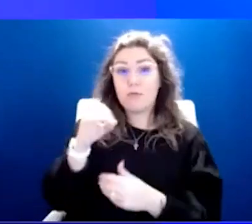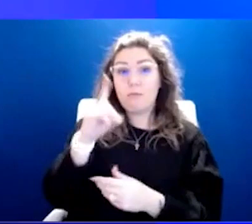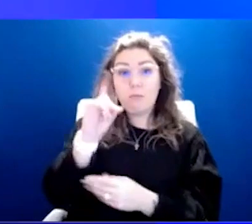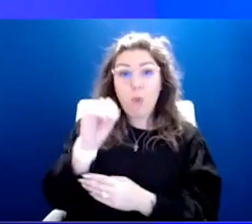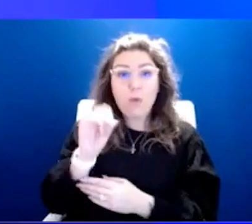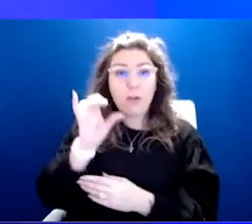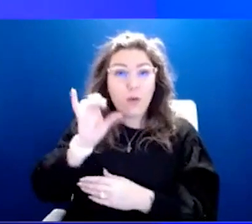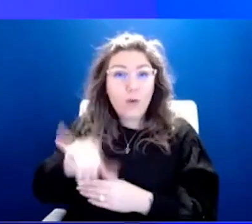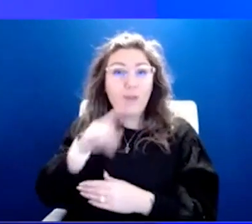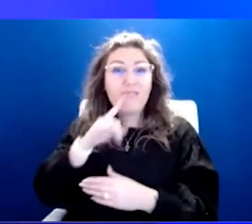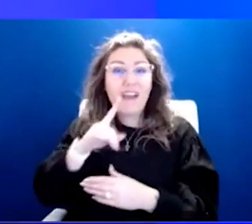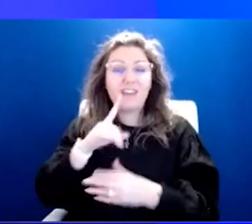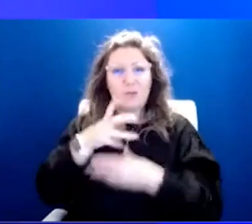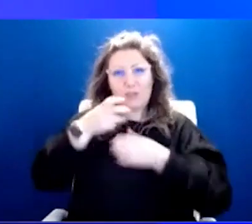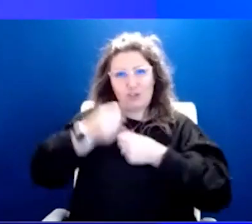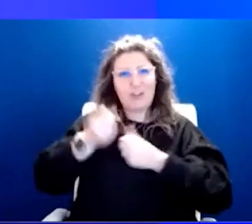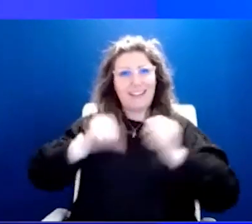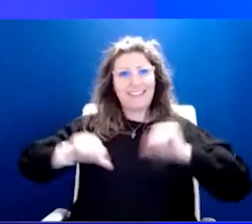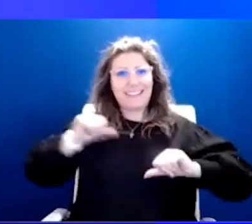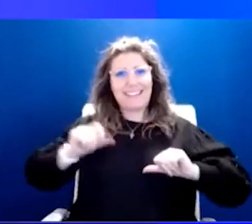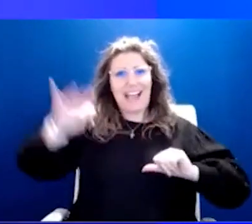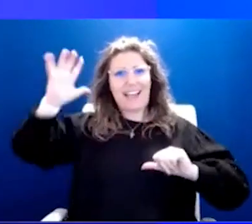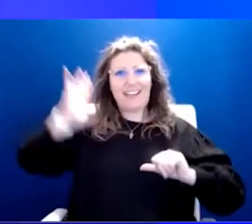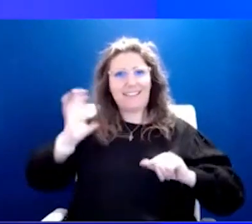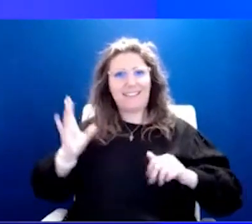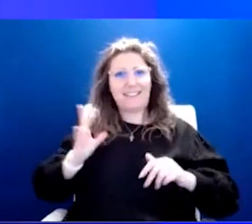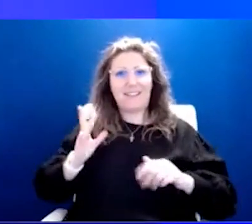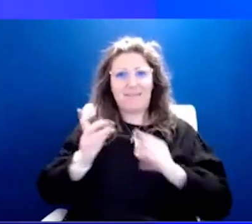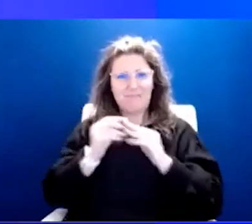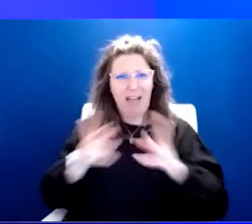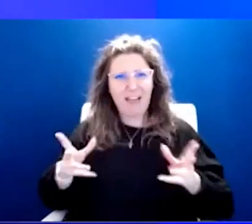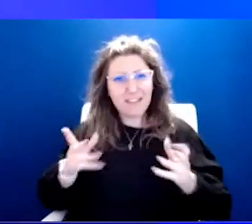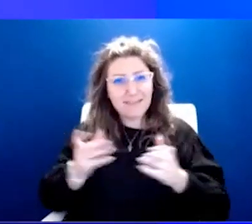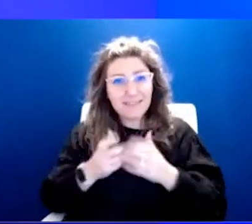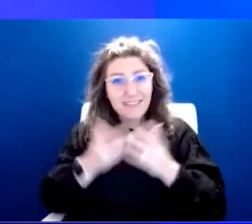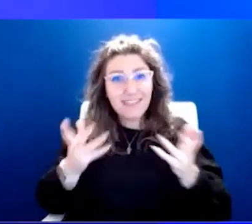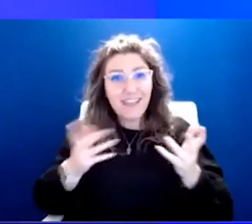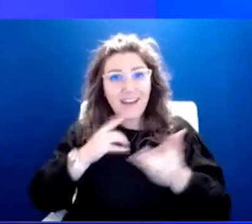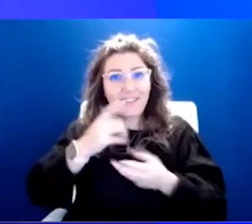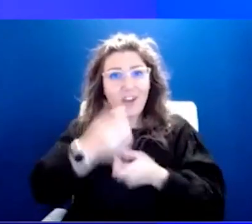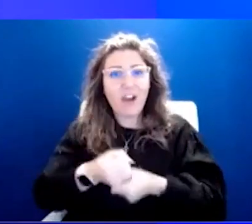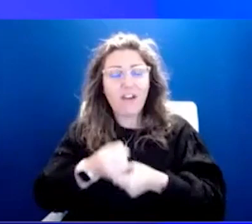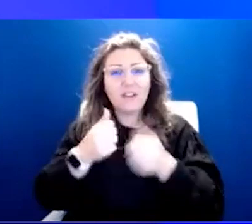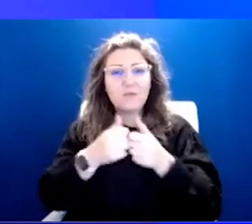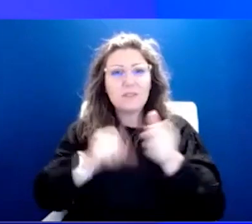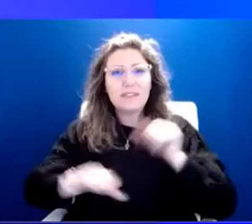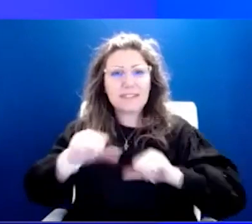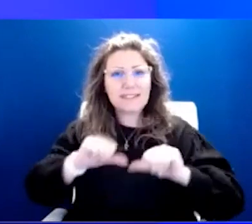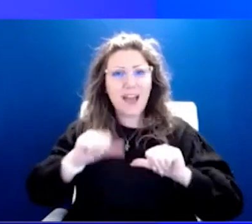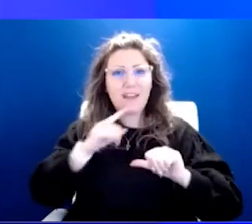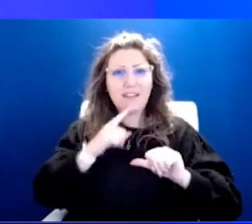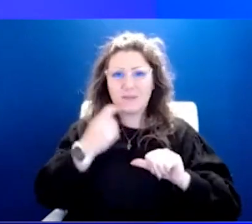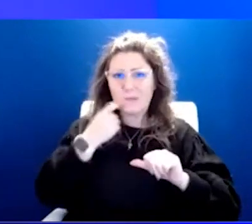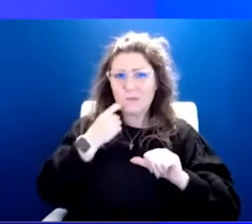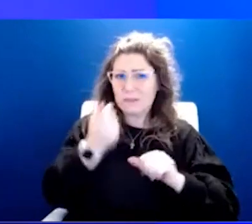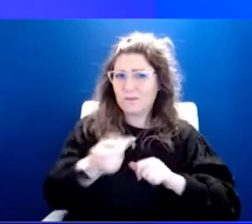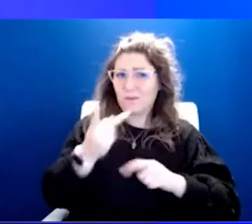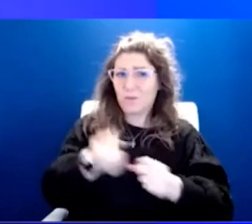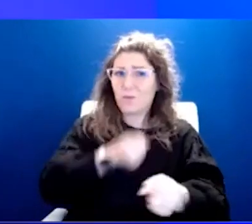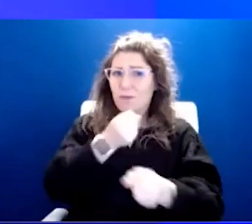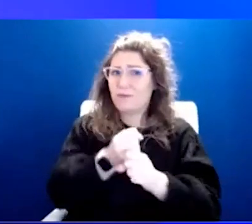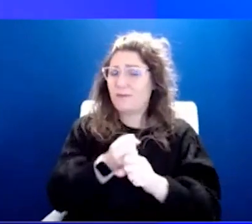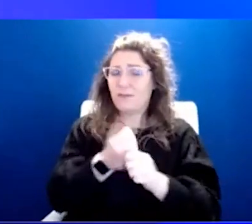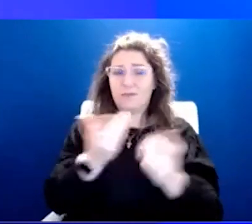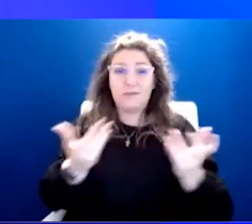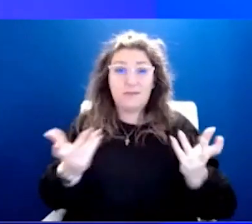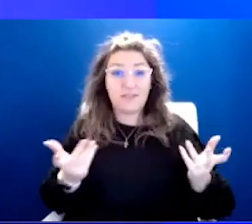science at that point, we've lost a lot of that confidence in science over the last few years. And so we're